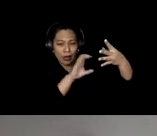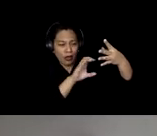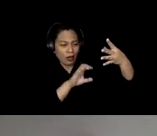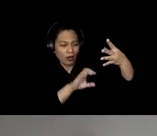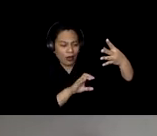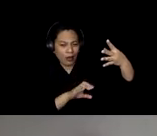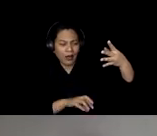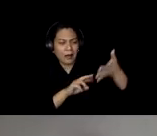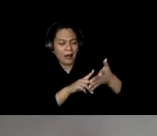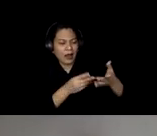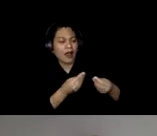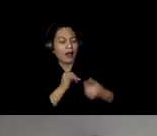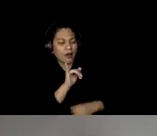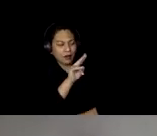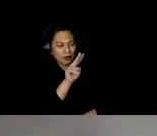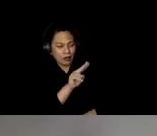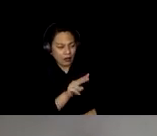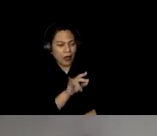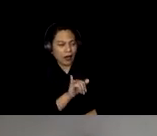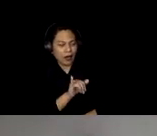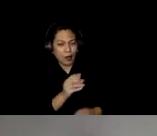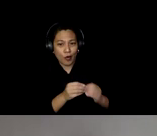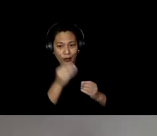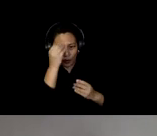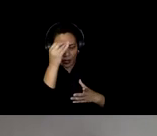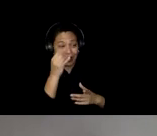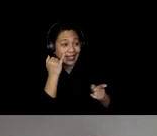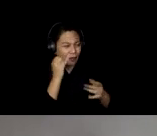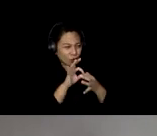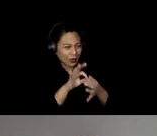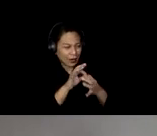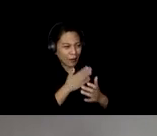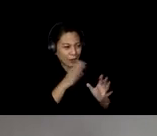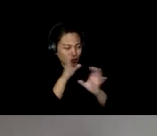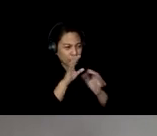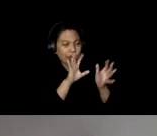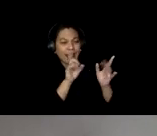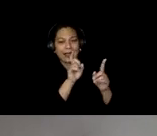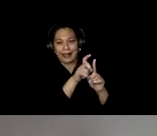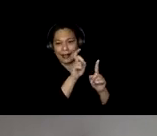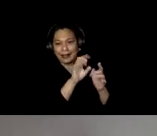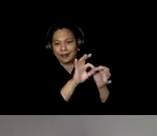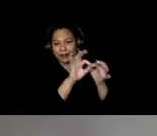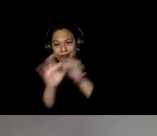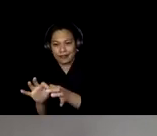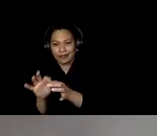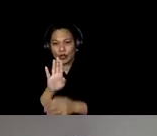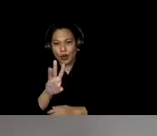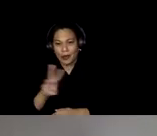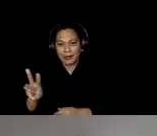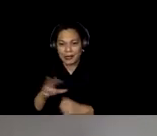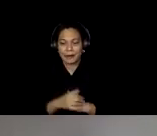it gives them information and makes them more likely to click on something if they know exactly what it is and what they're getting. So if you have people